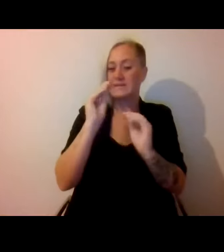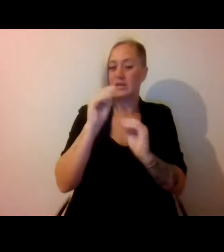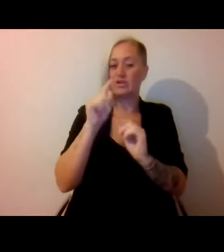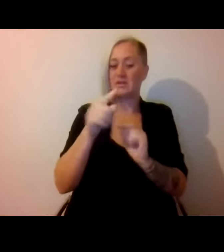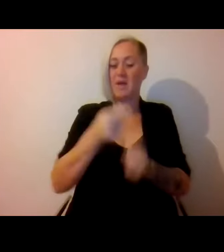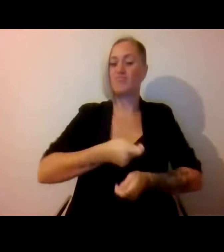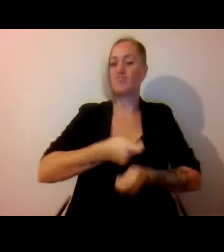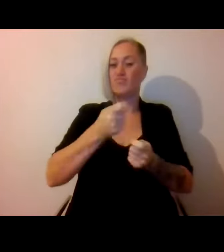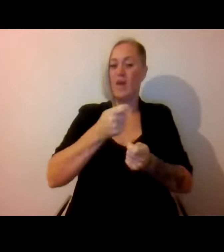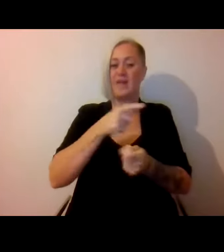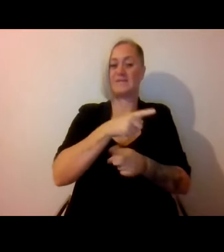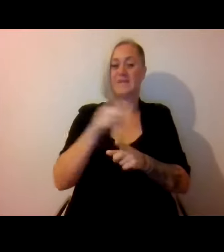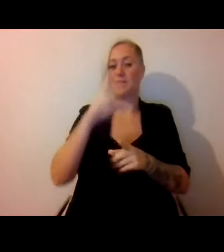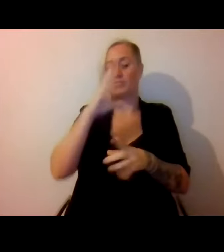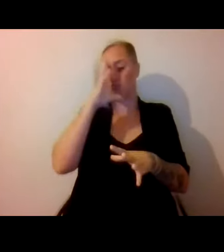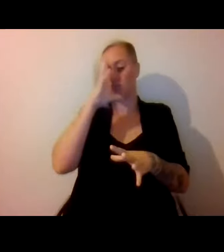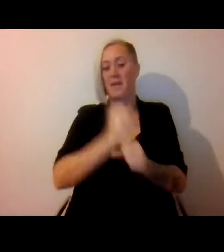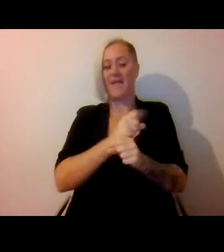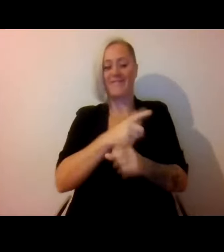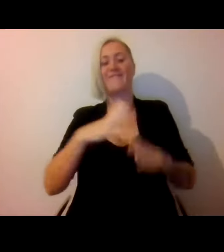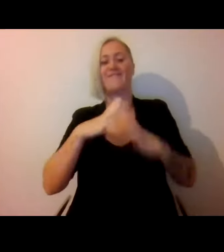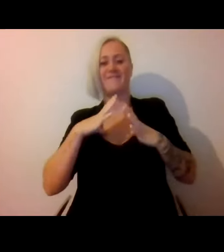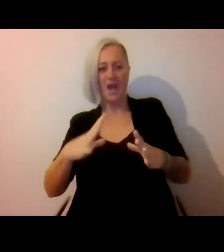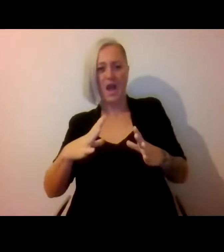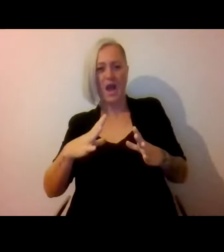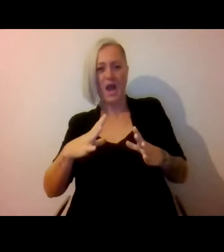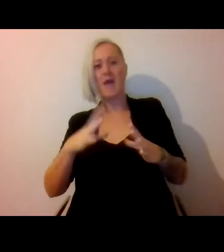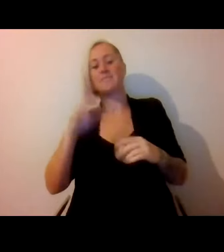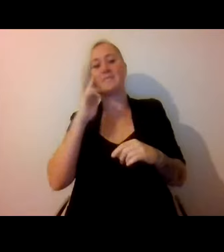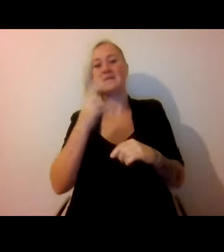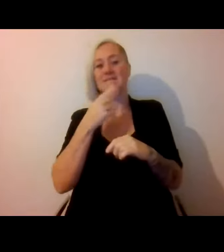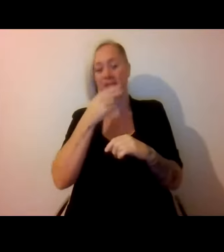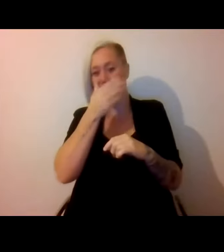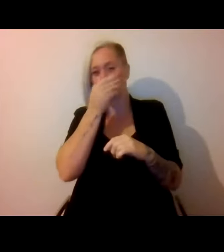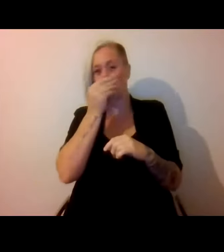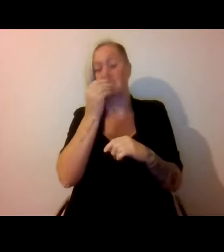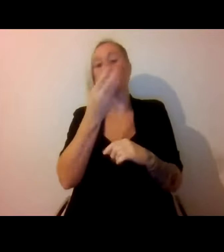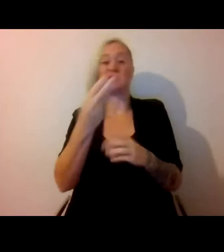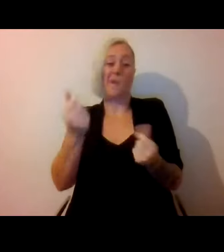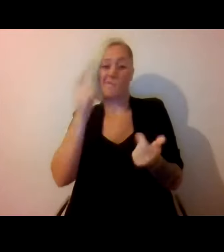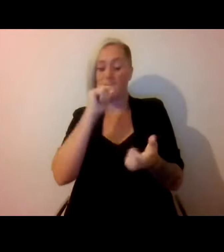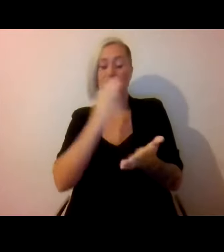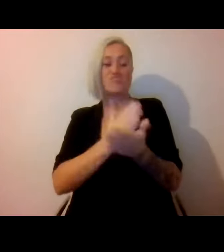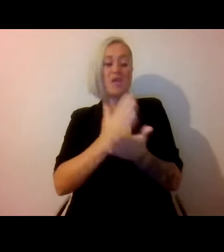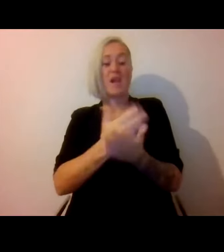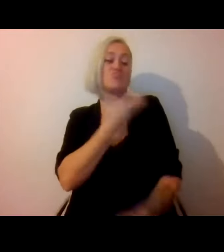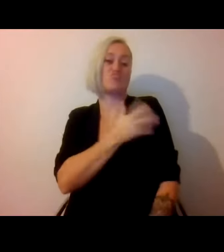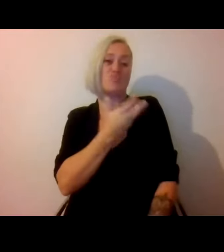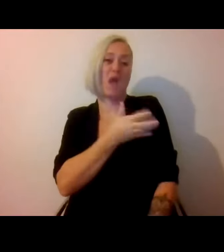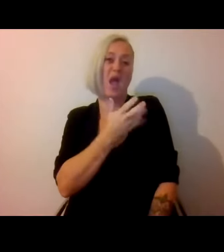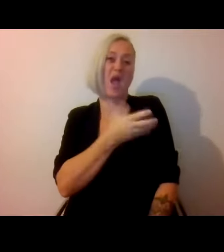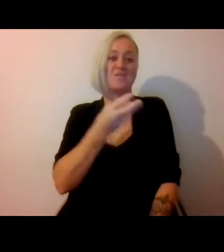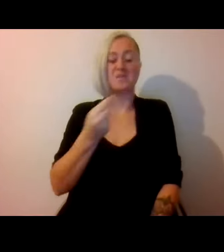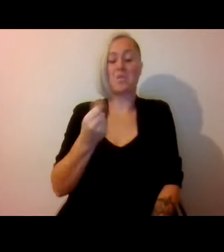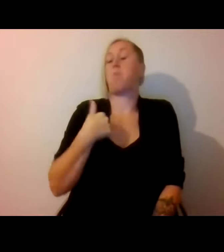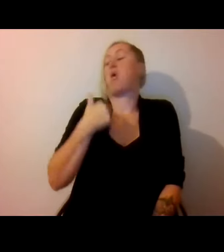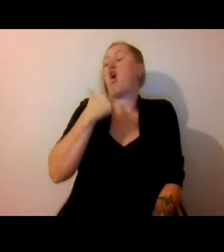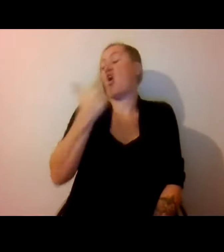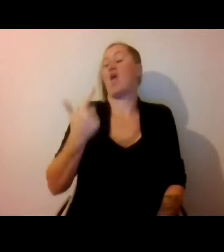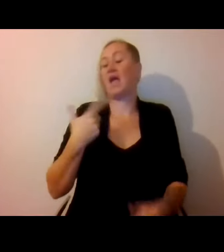believe they're fine being deaf. Some can be really proud and some can be pretty, yeah, I don't care, it doesn't